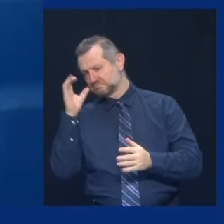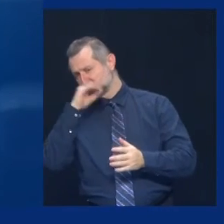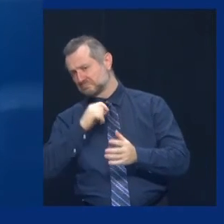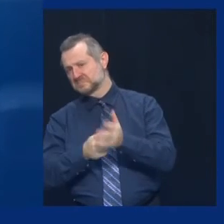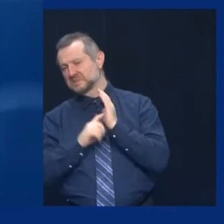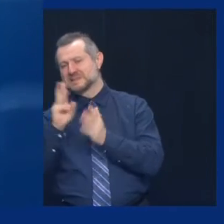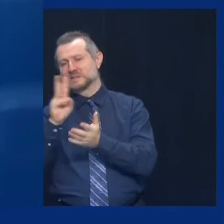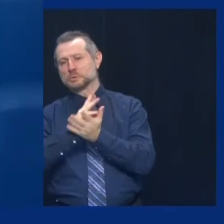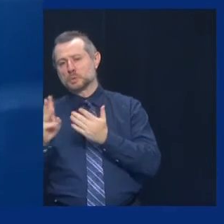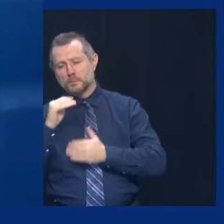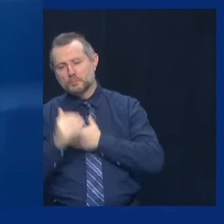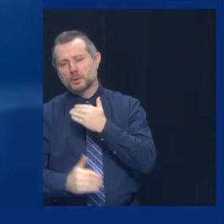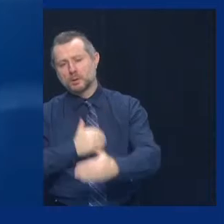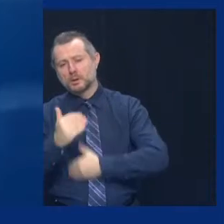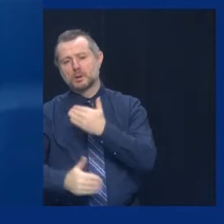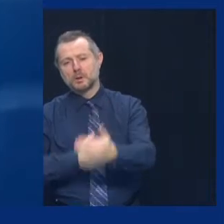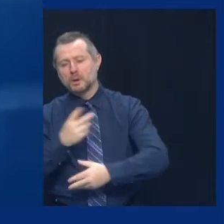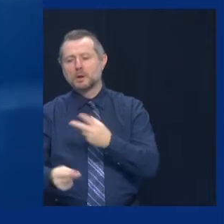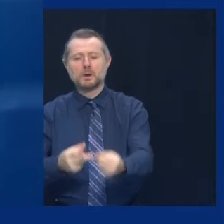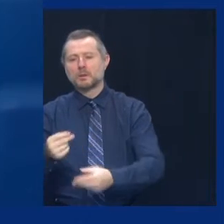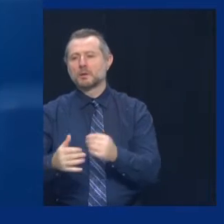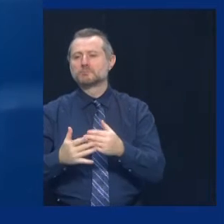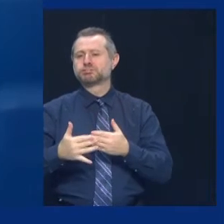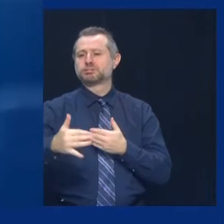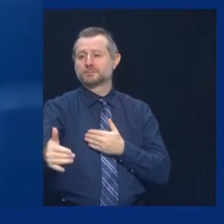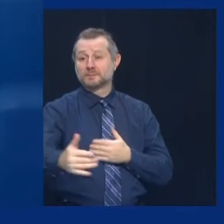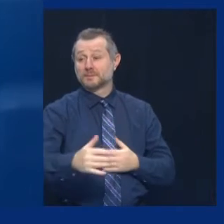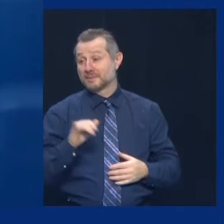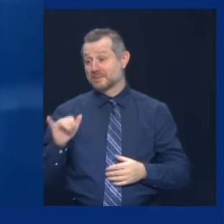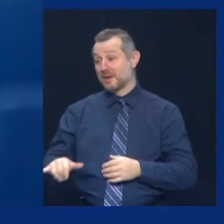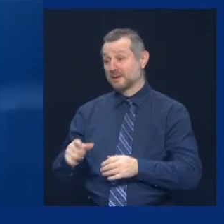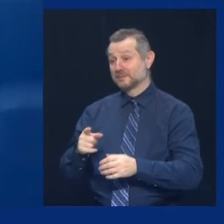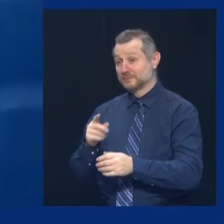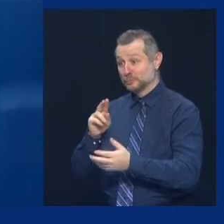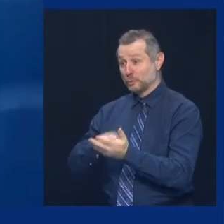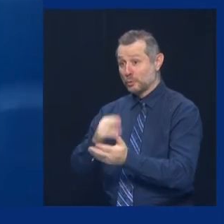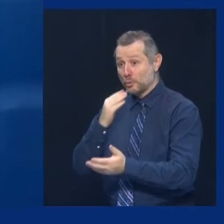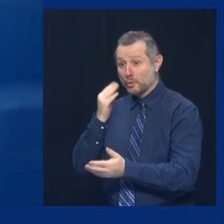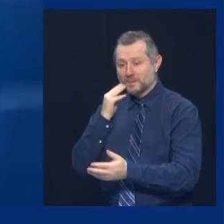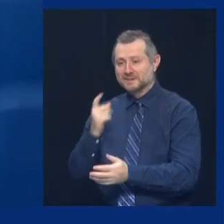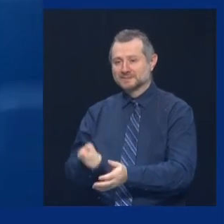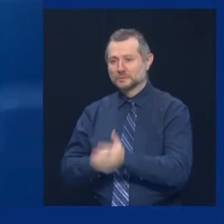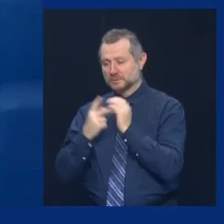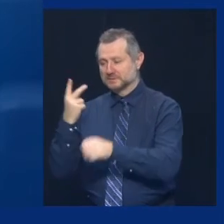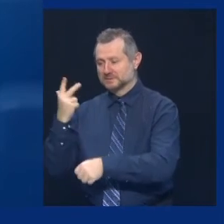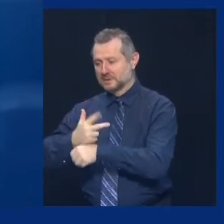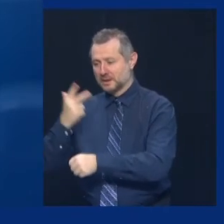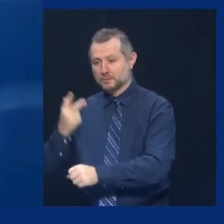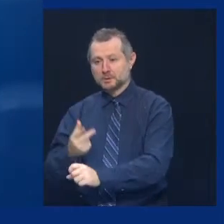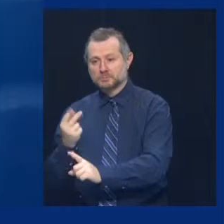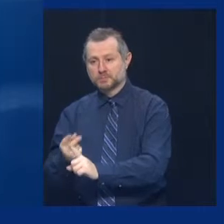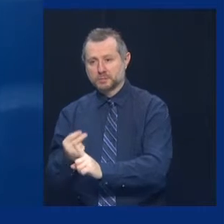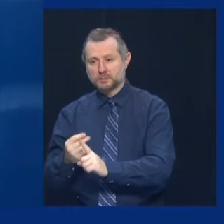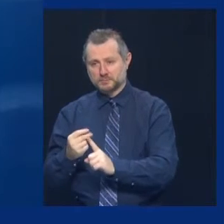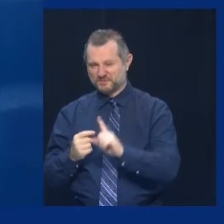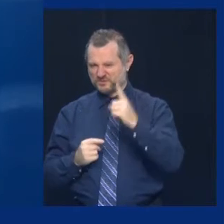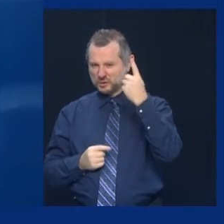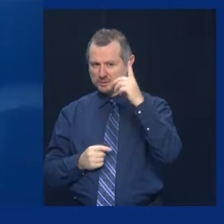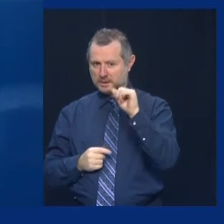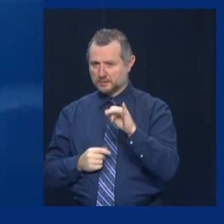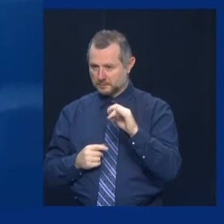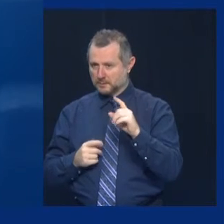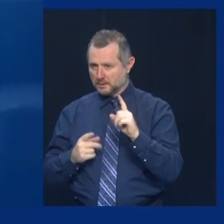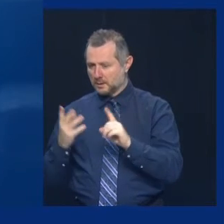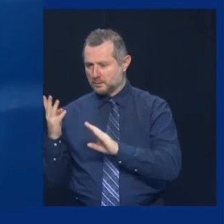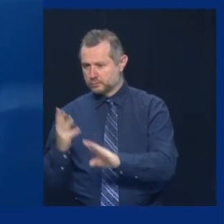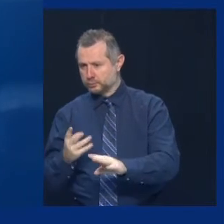weeks, 3 days at each facility. Day 1, everybody receives 1 shot. That